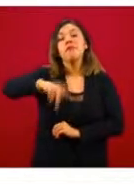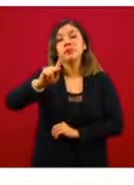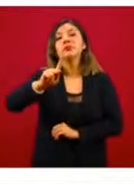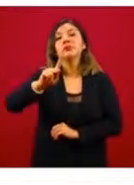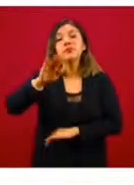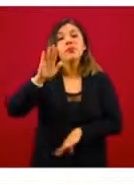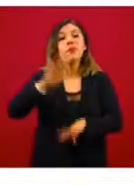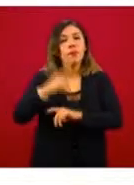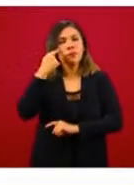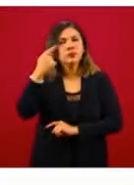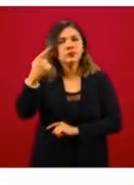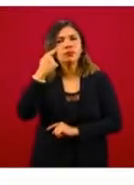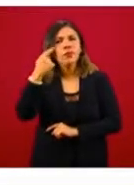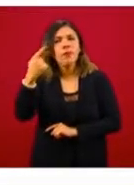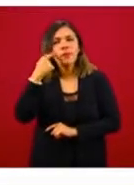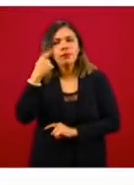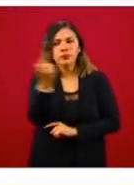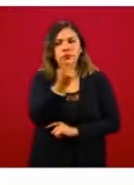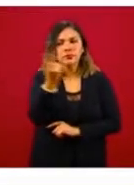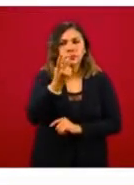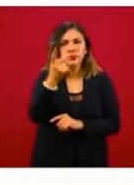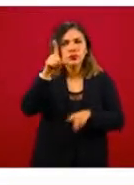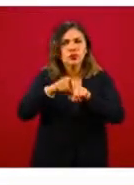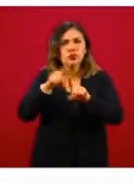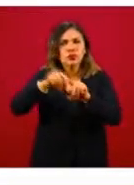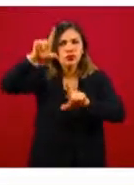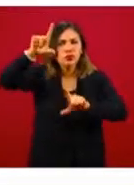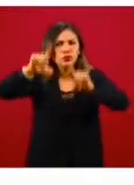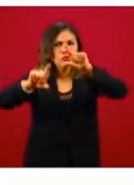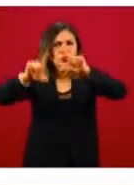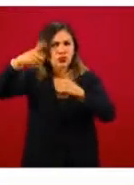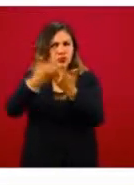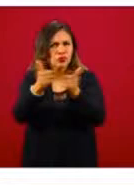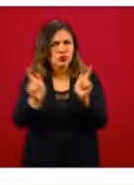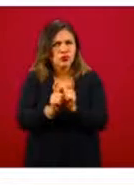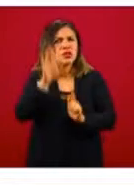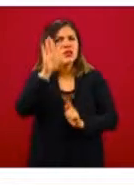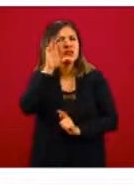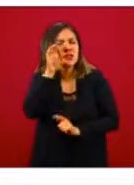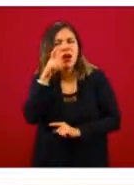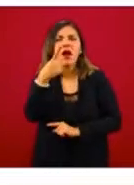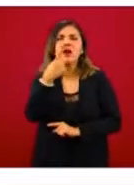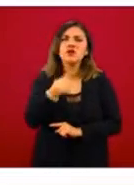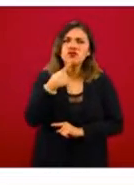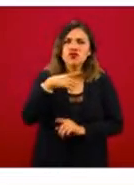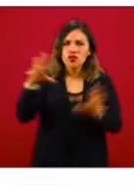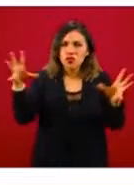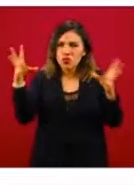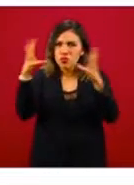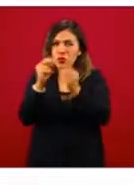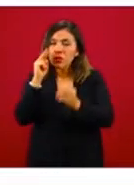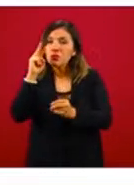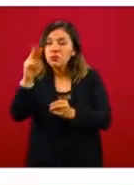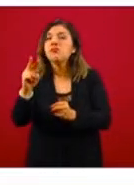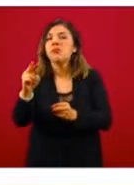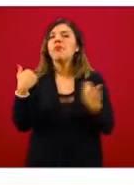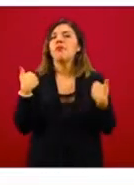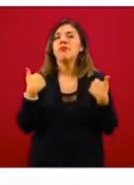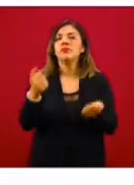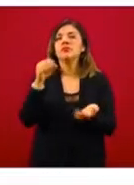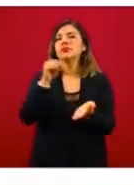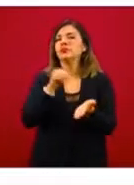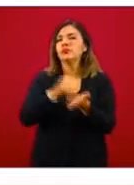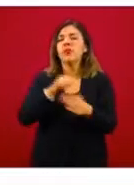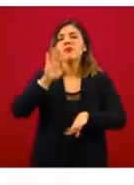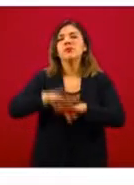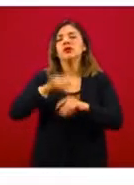in that dark cherry bar, we can see bar colors. We can see that these are the confirmed deaths from COVID. And if we put those two